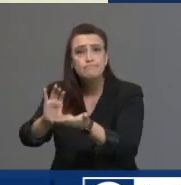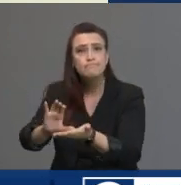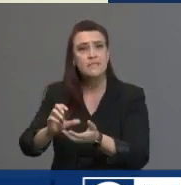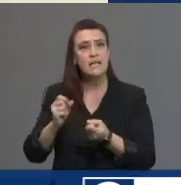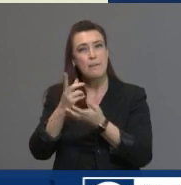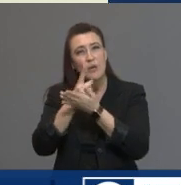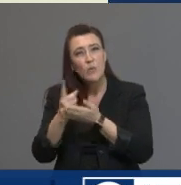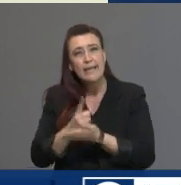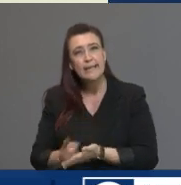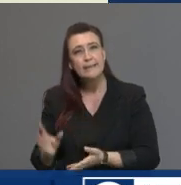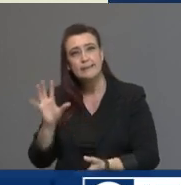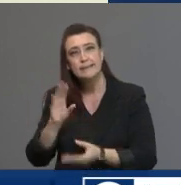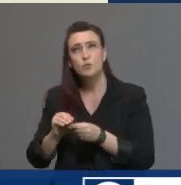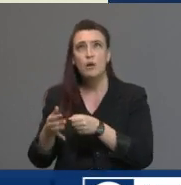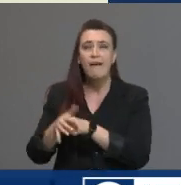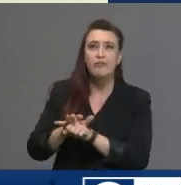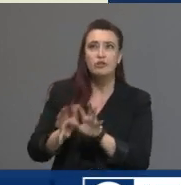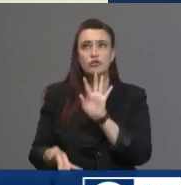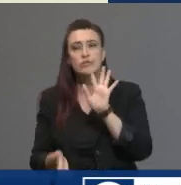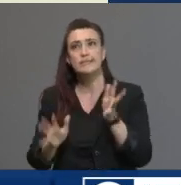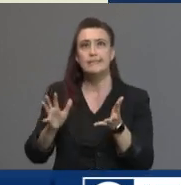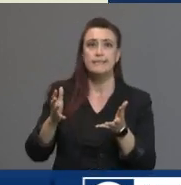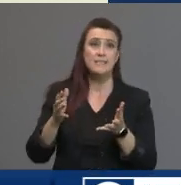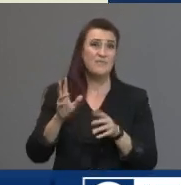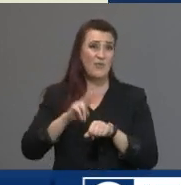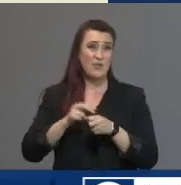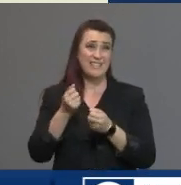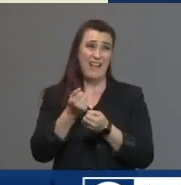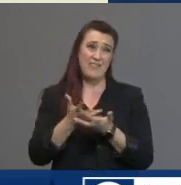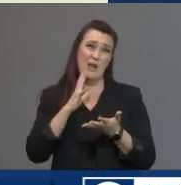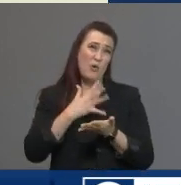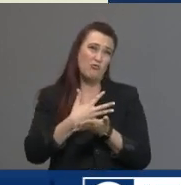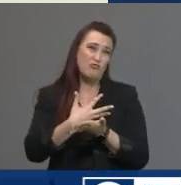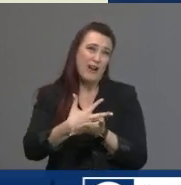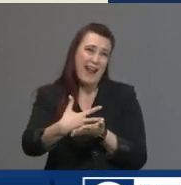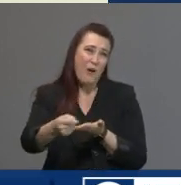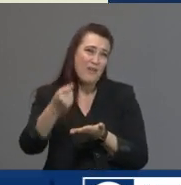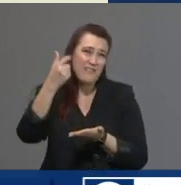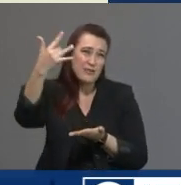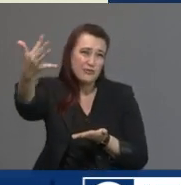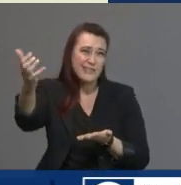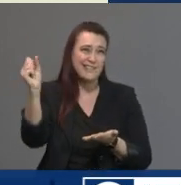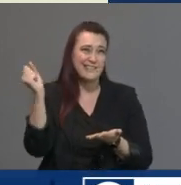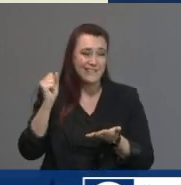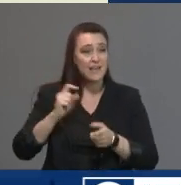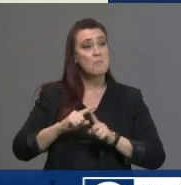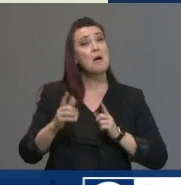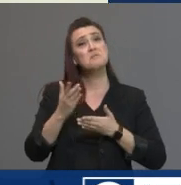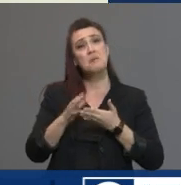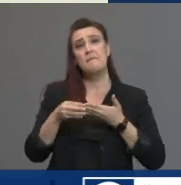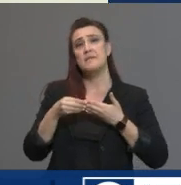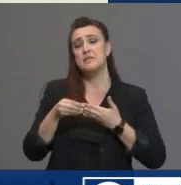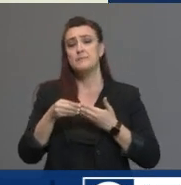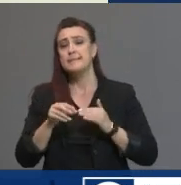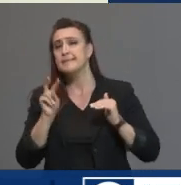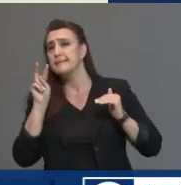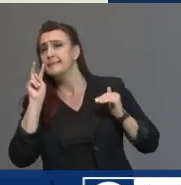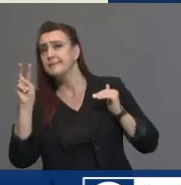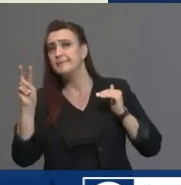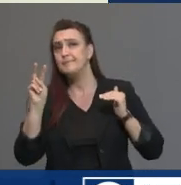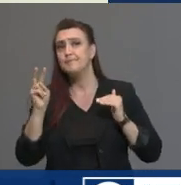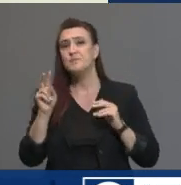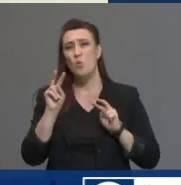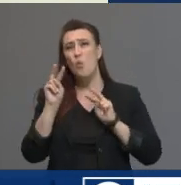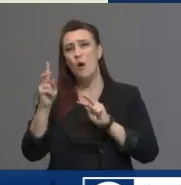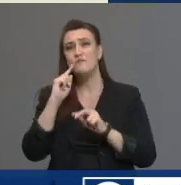of weeks that are there. Of course, everything runs out at some point in time, but we would have some flexibility as